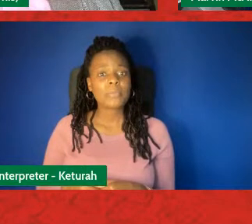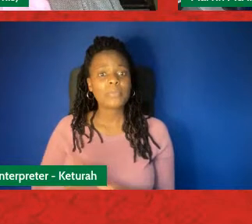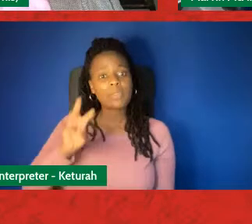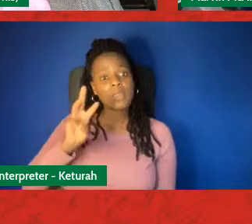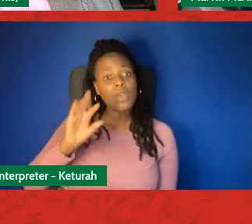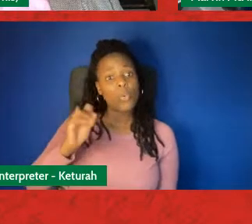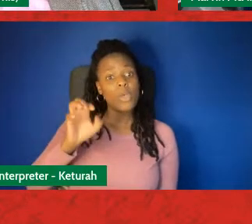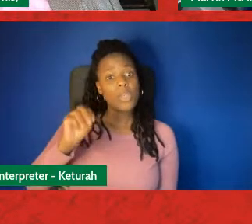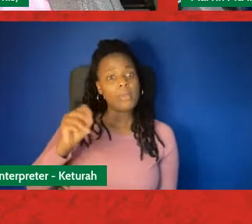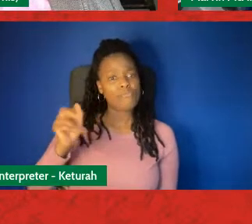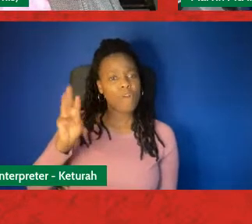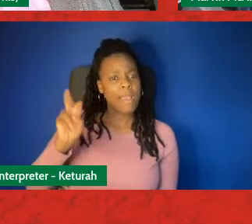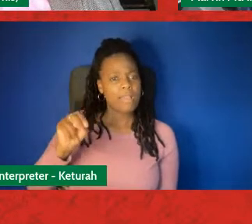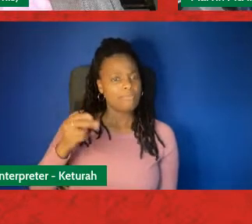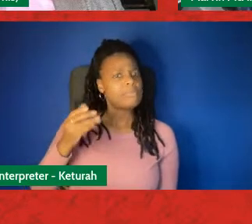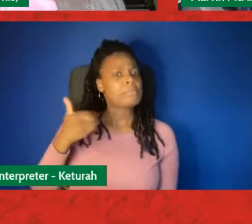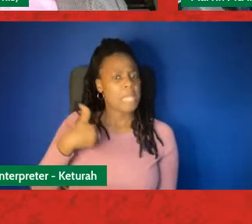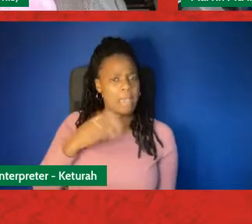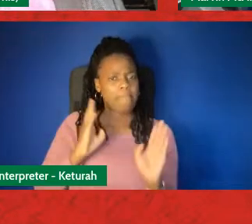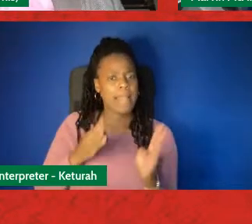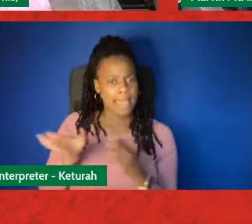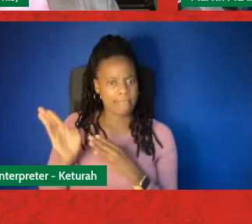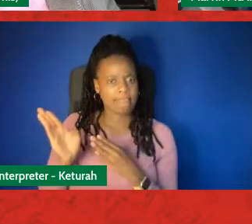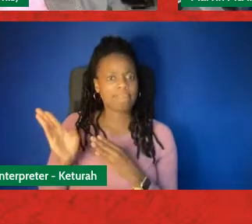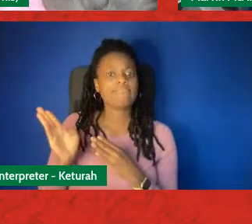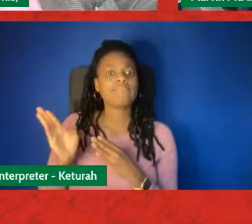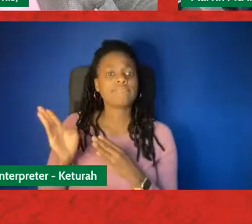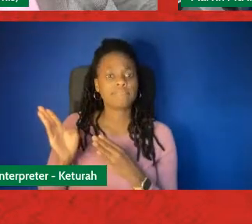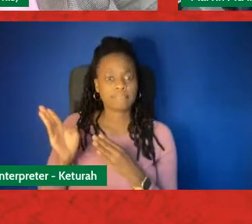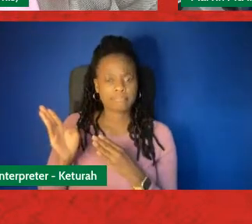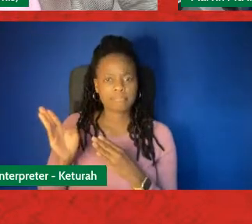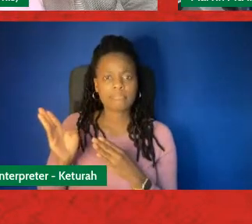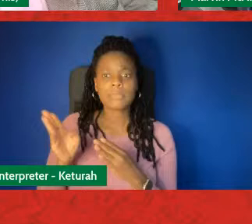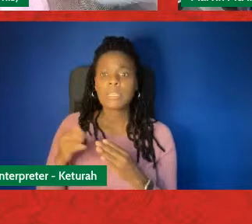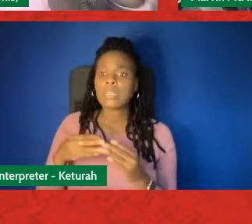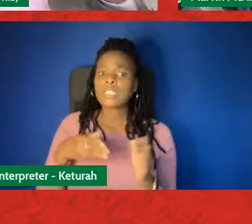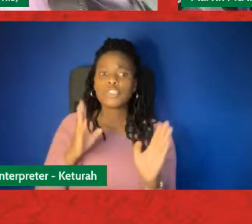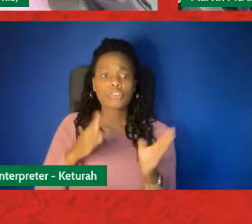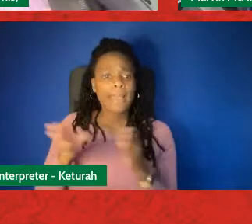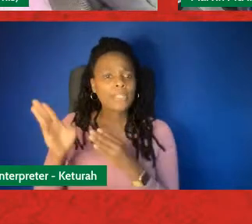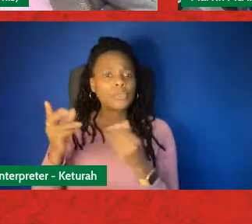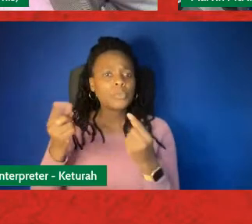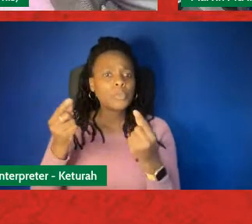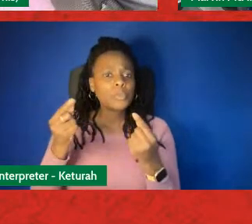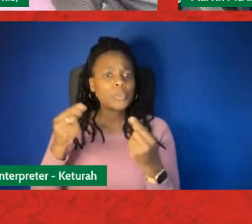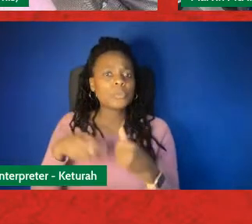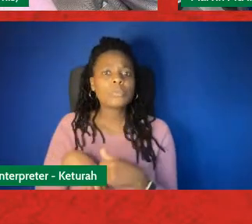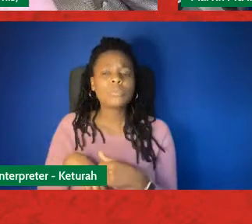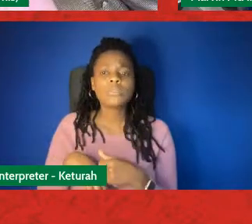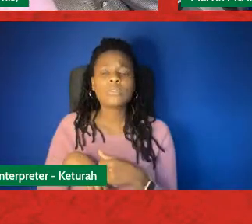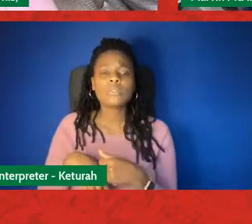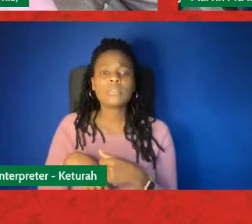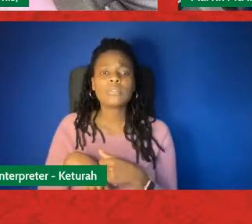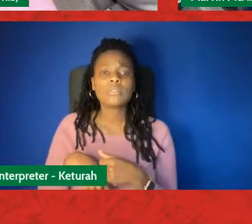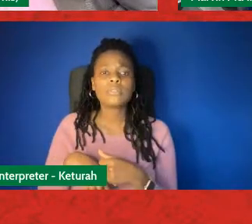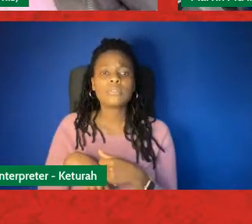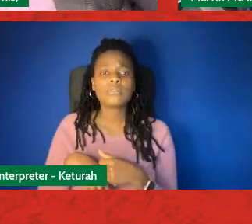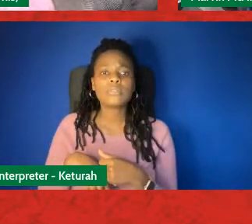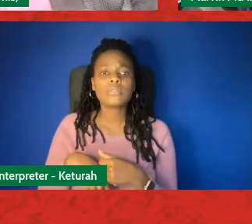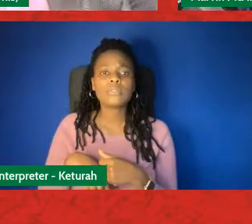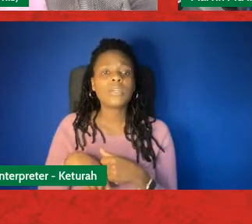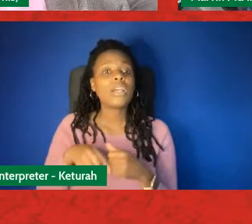William Brown had a strategy, and his strategy was to tap into the sort of three strains